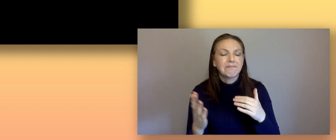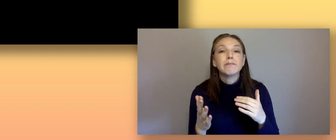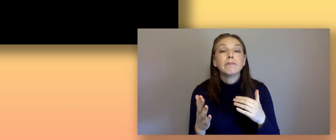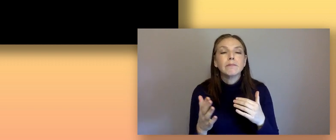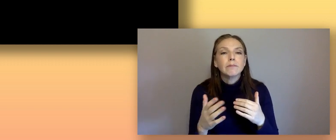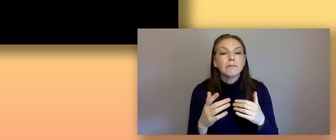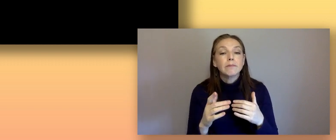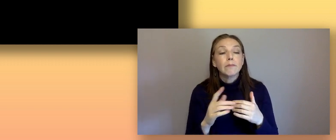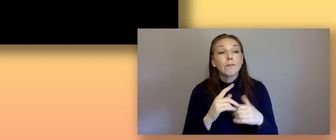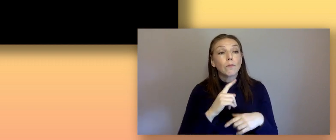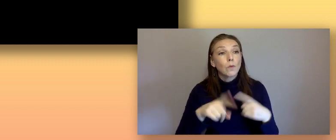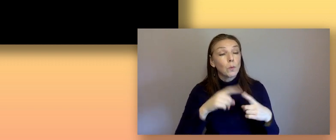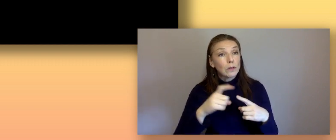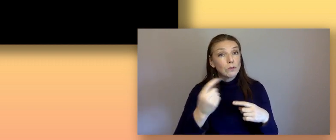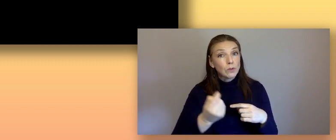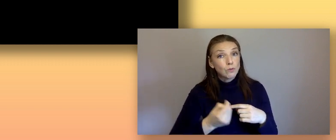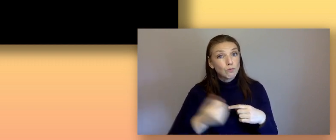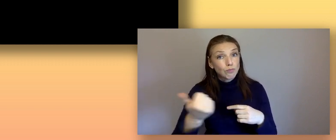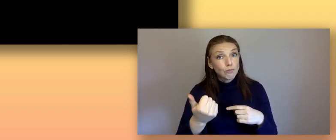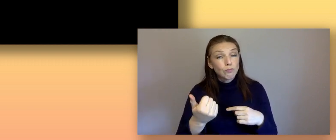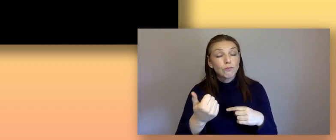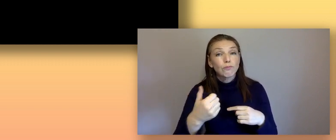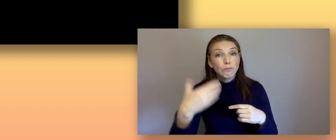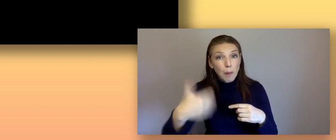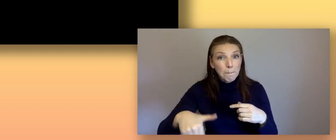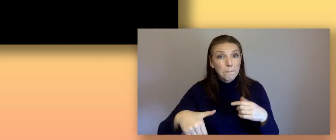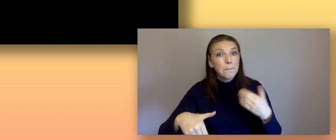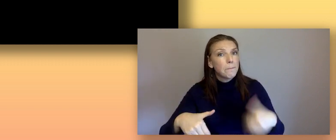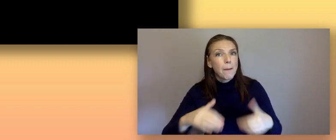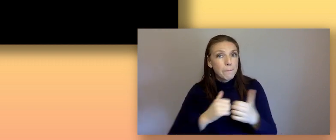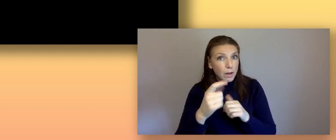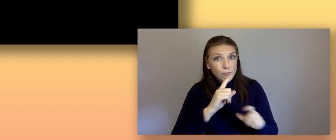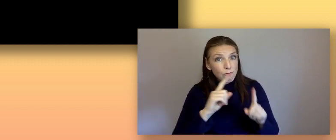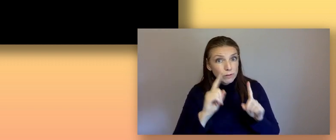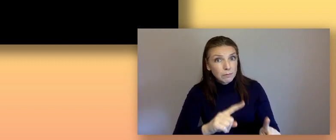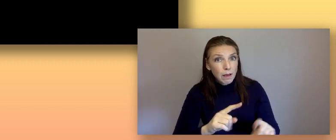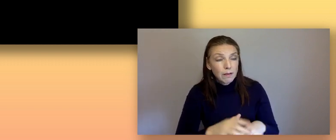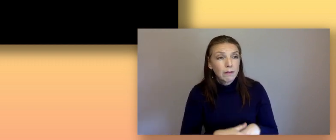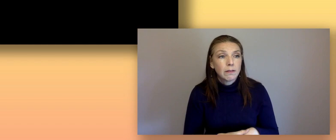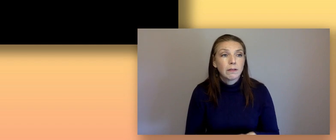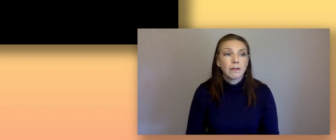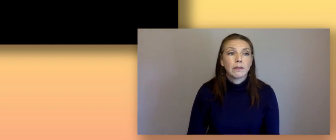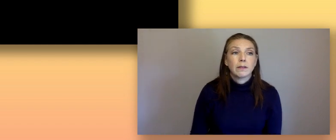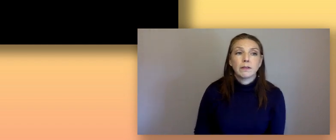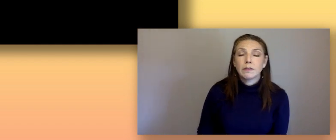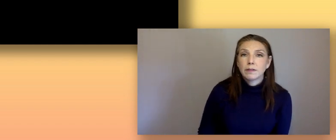to remove one or more of your lower limbs, how do you respond?